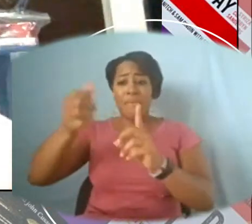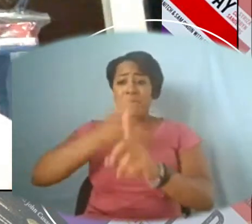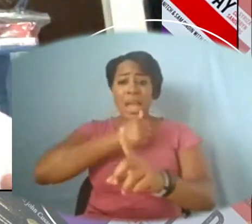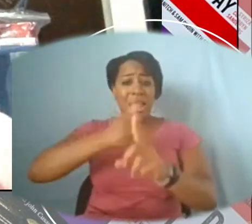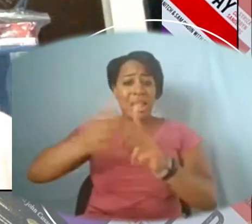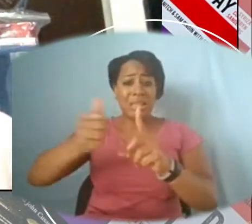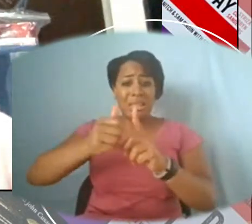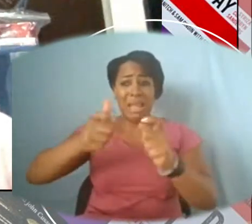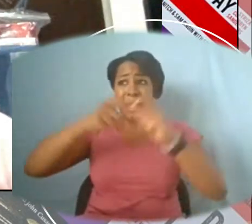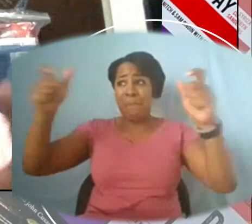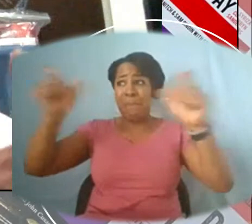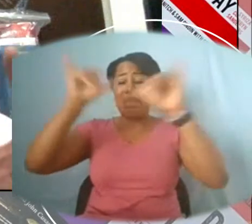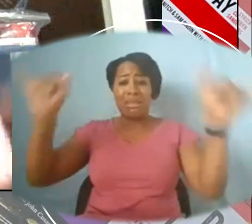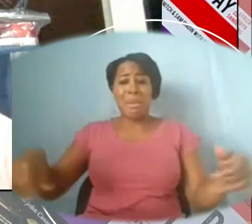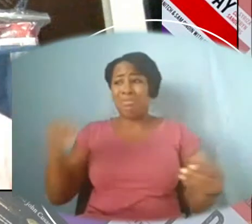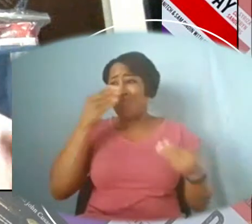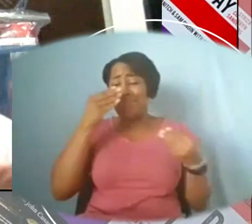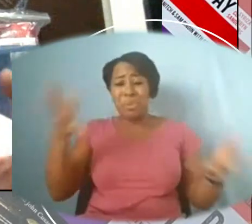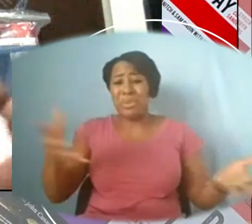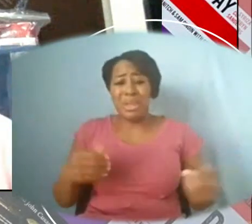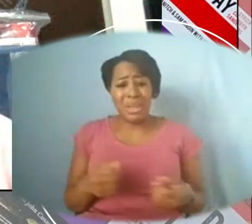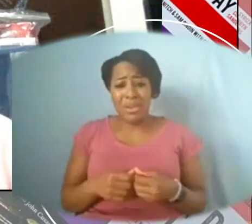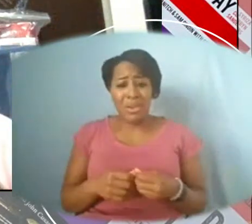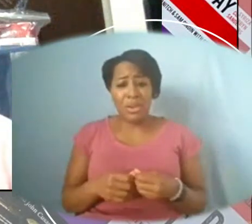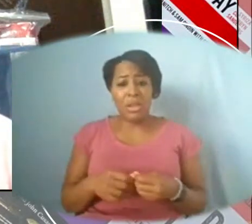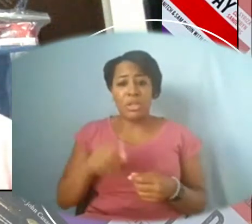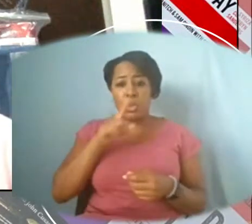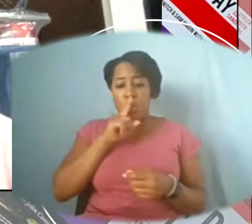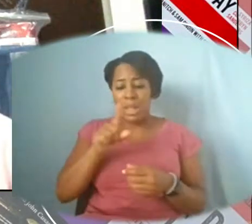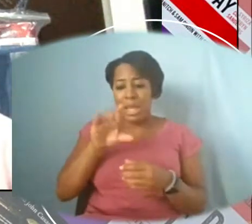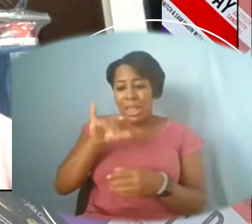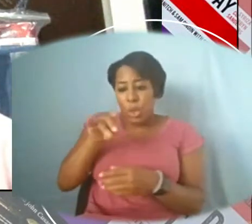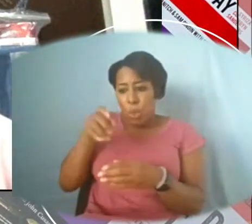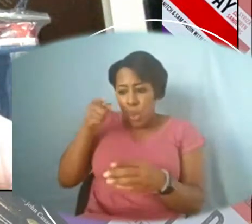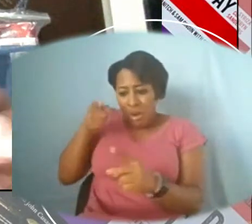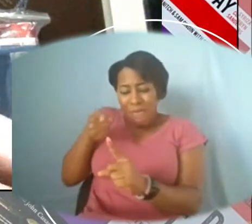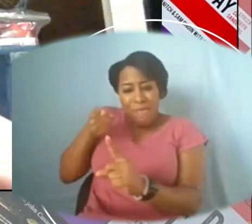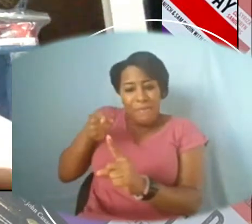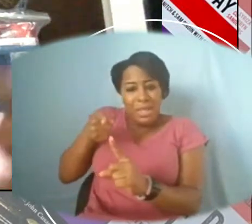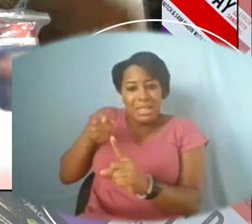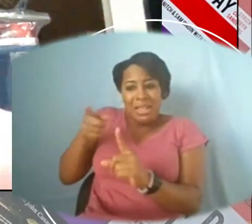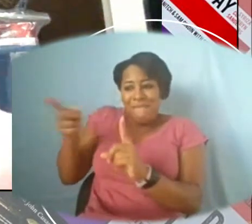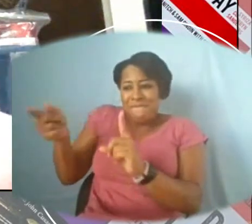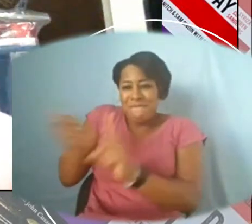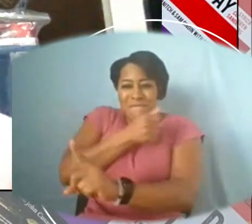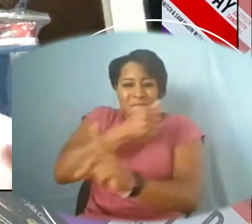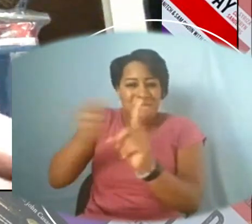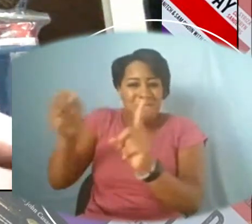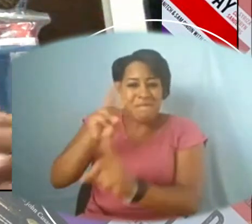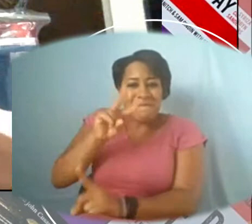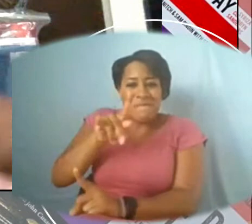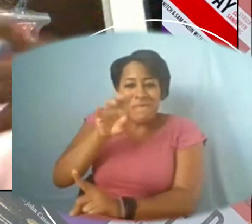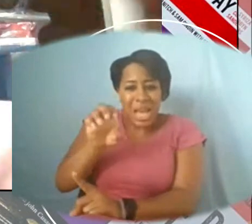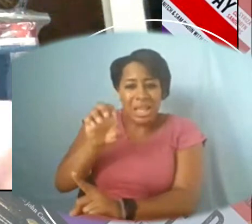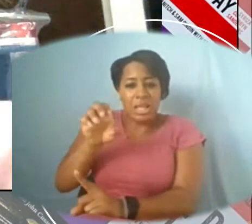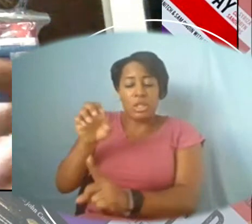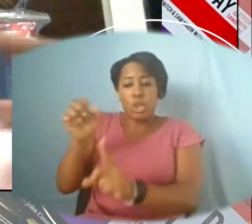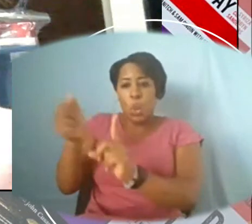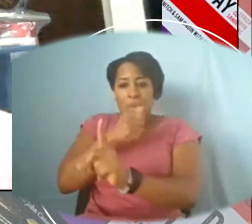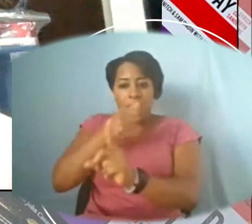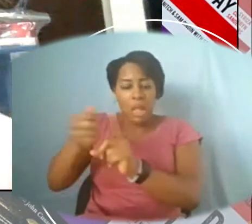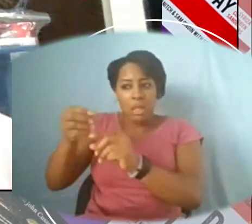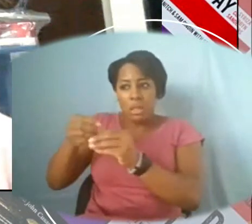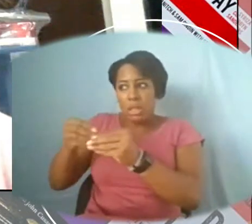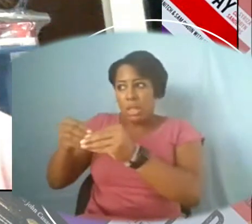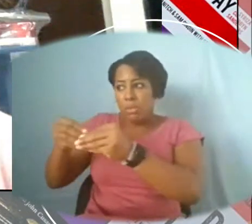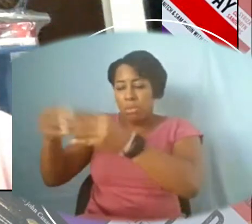doesn't care. Like it's really at the core, it's violence, and understanding that violence extends and has so many different like tentacles